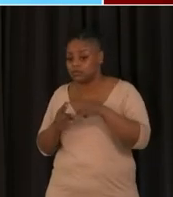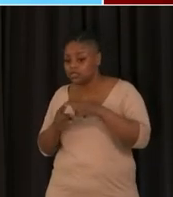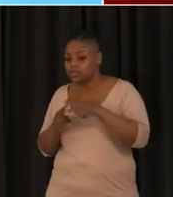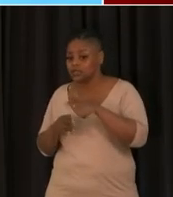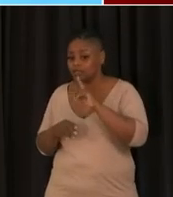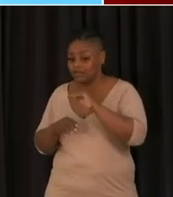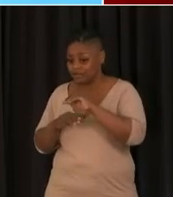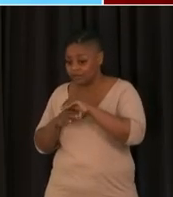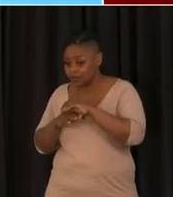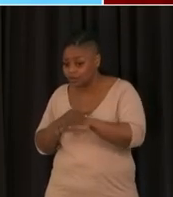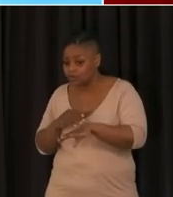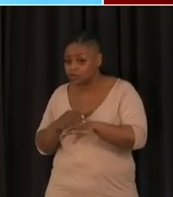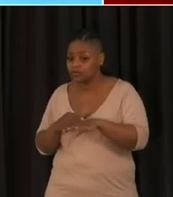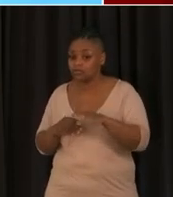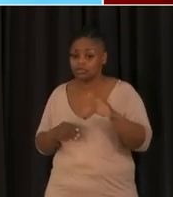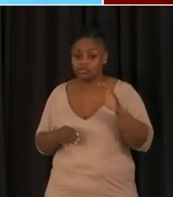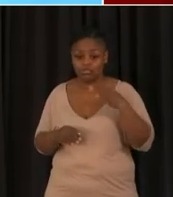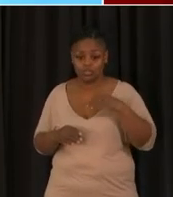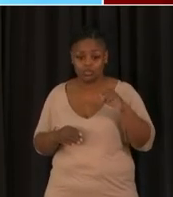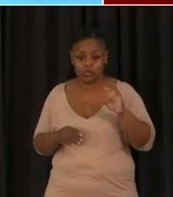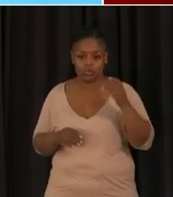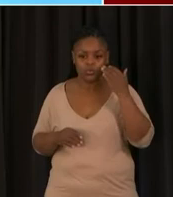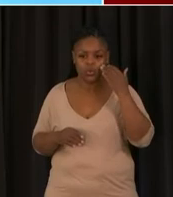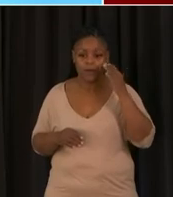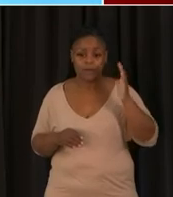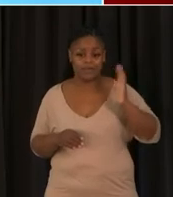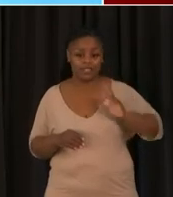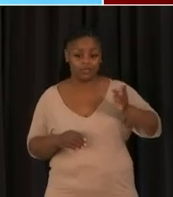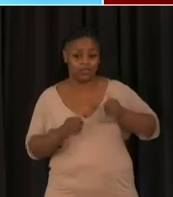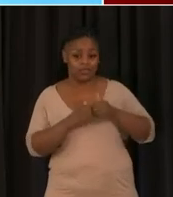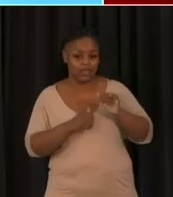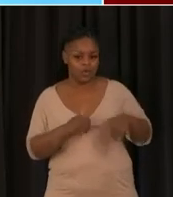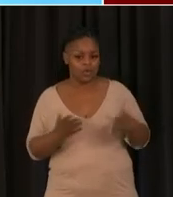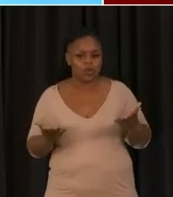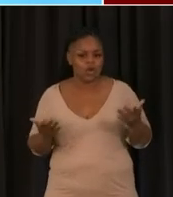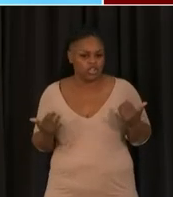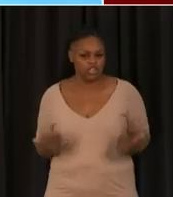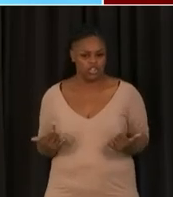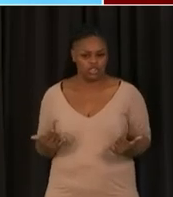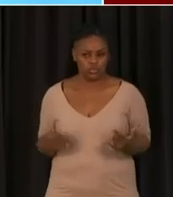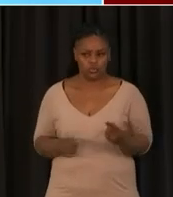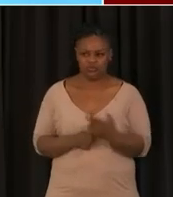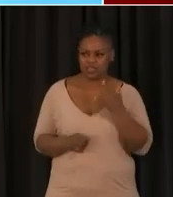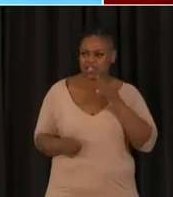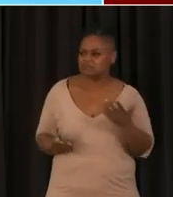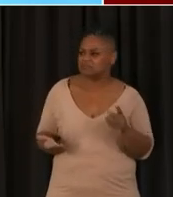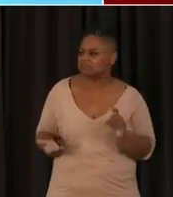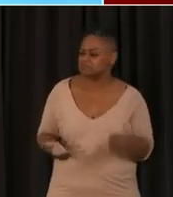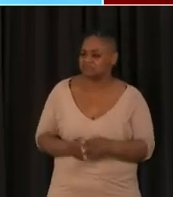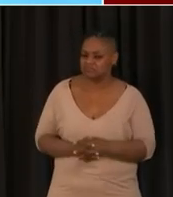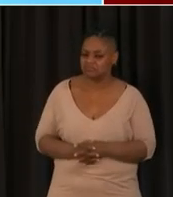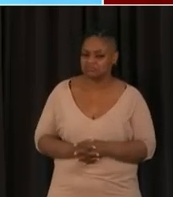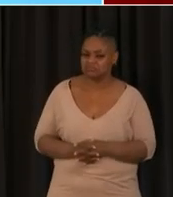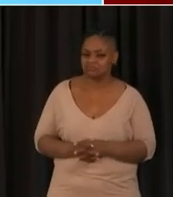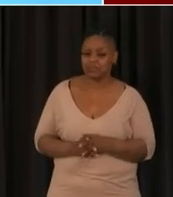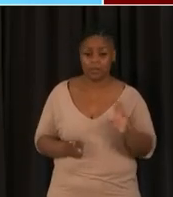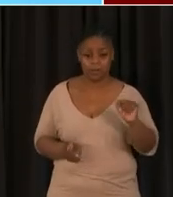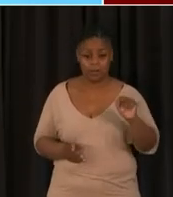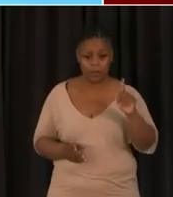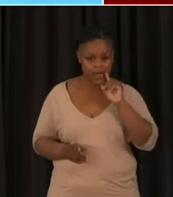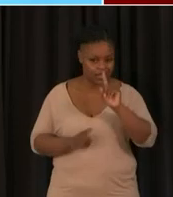when well-designed, lower cost than payday loans. And then we can make sure that residents have access to bank accounts so that they